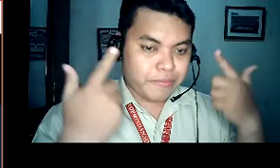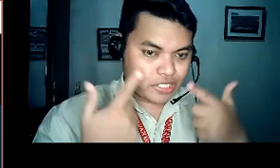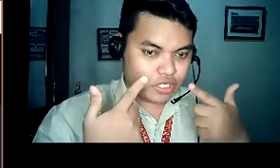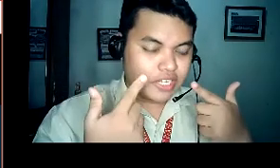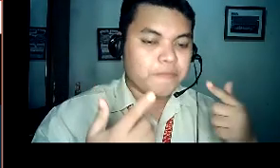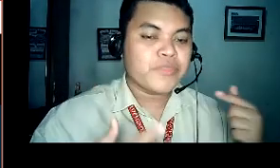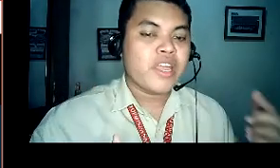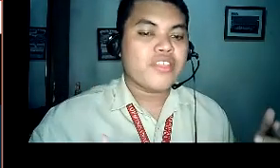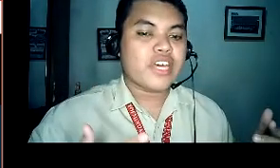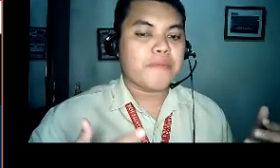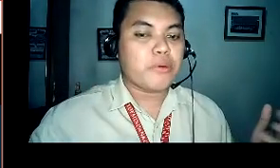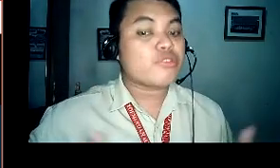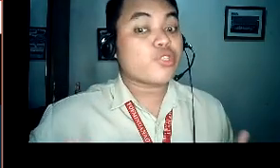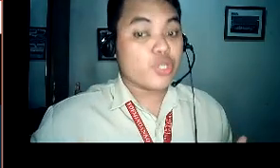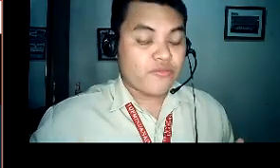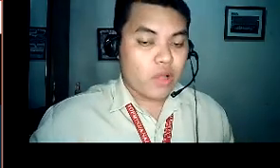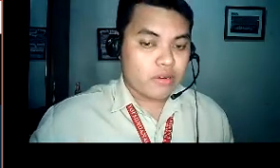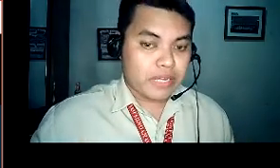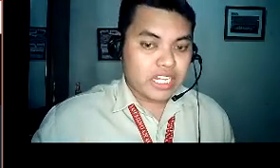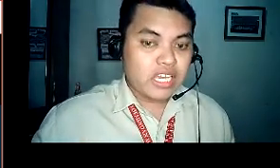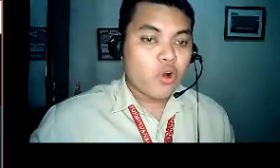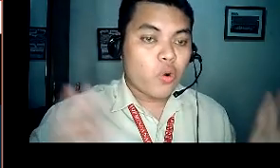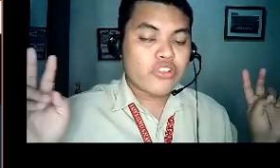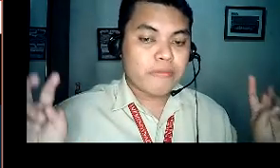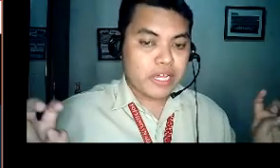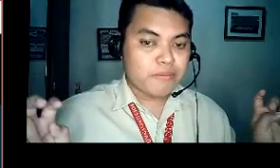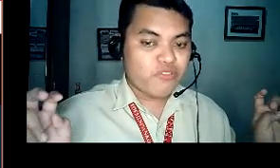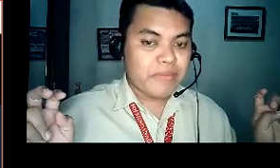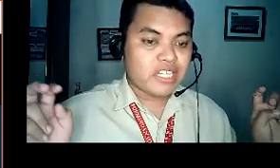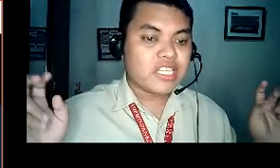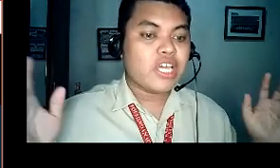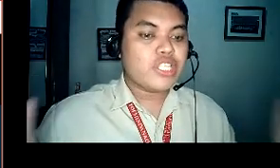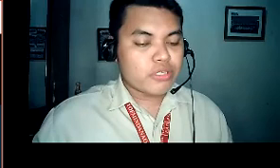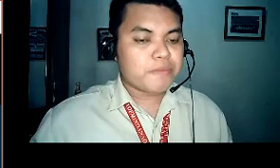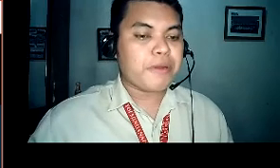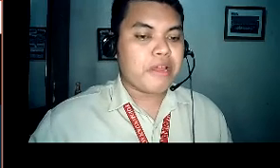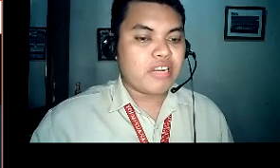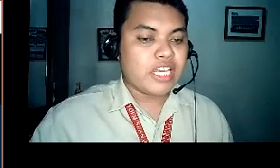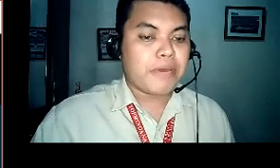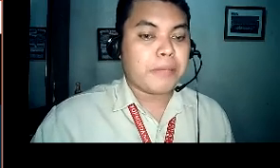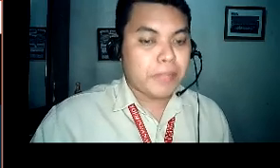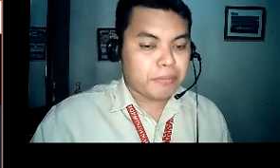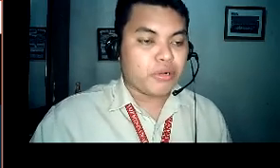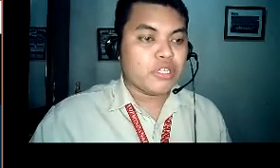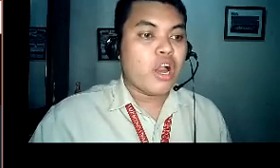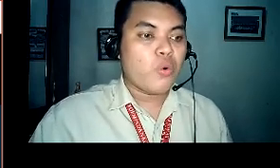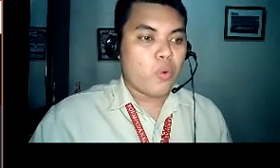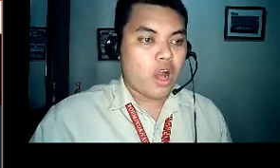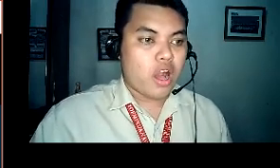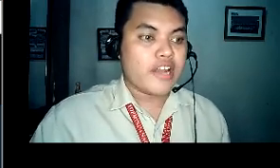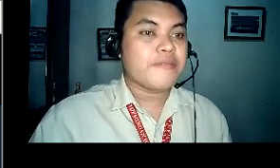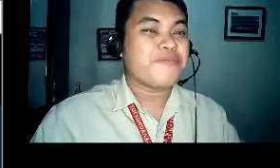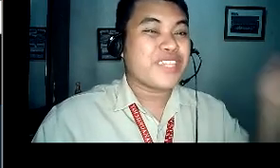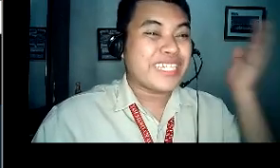facial expression, the posture of our body, or the body movement used primarily by people